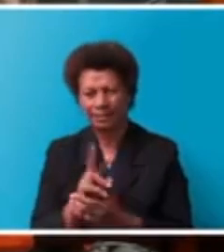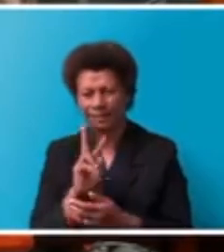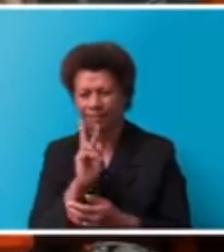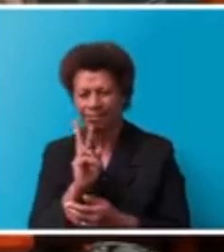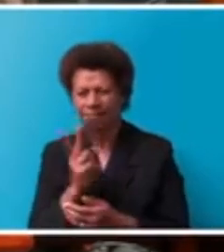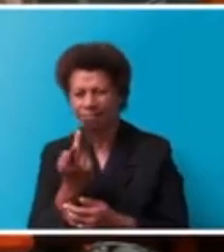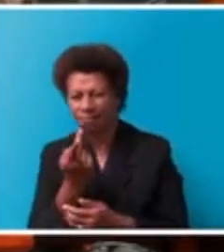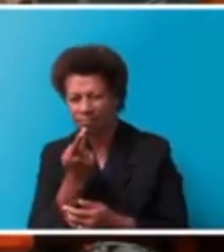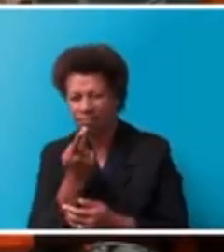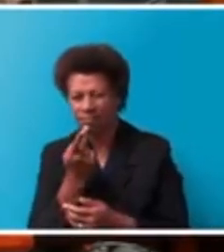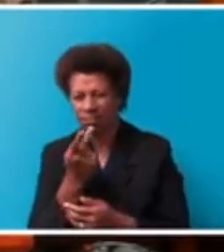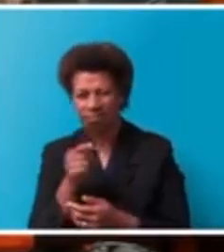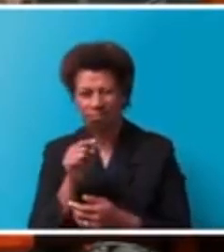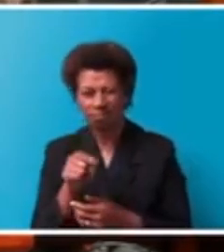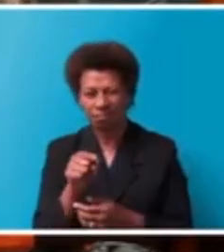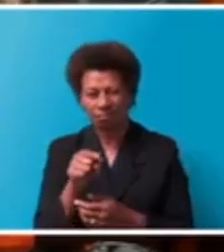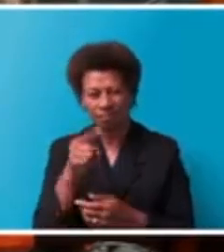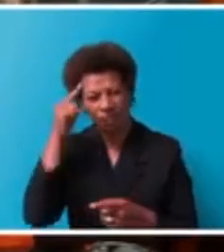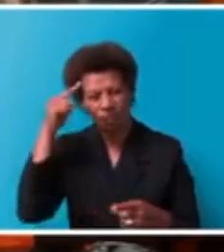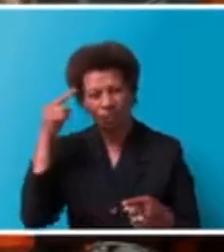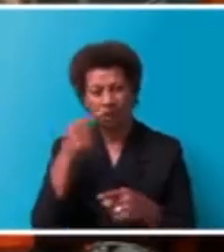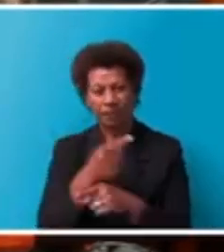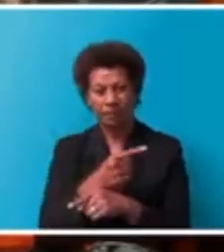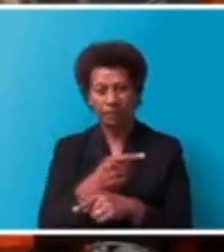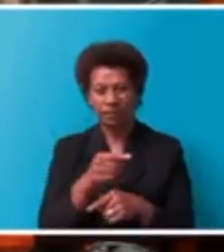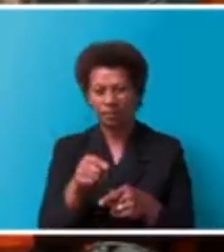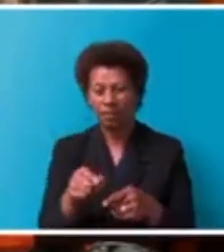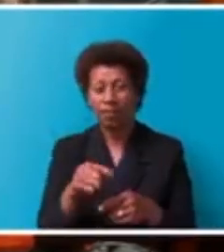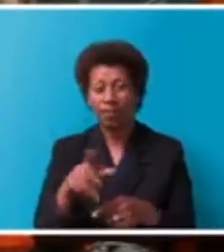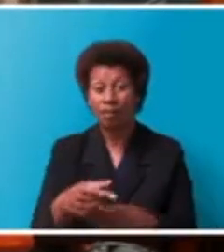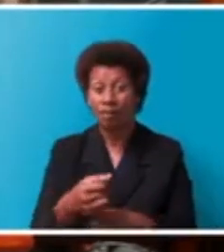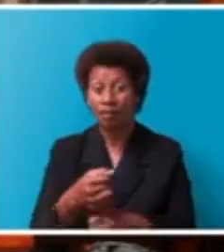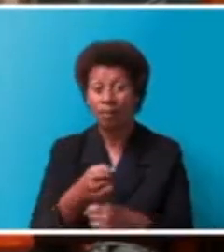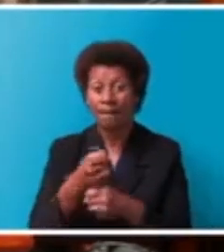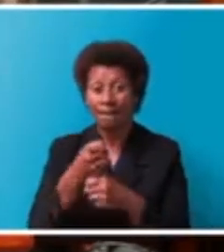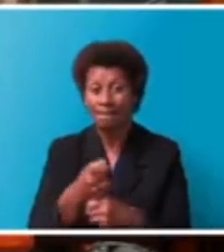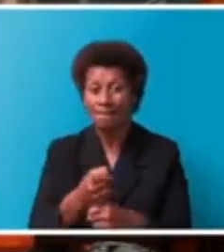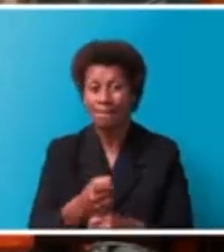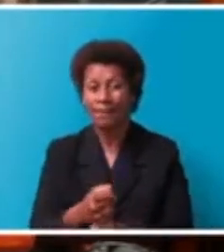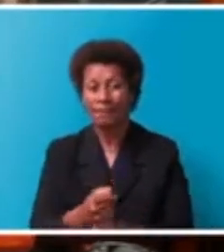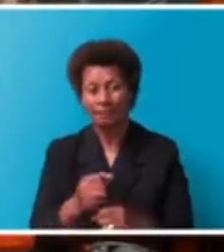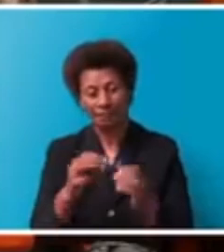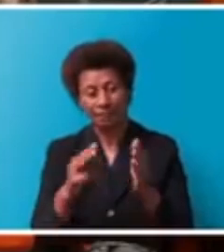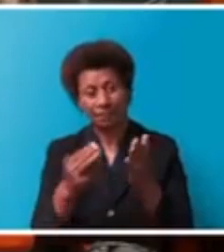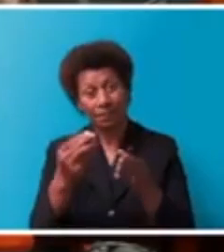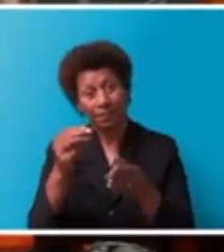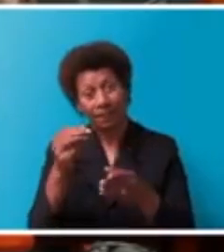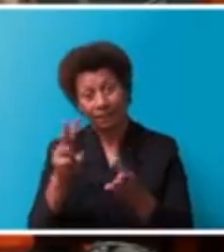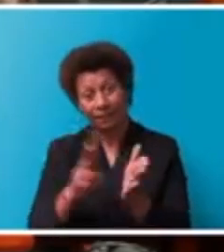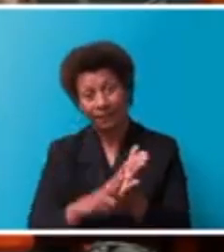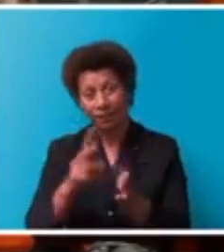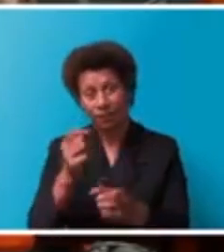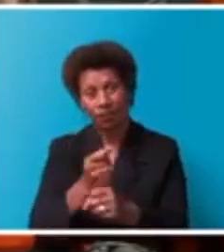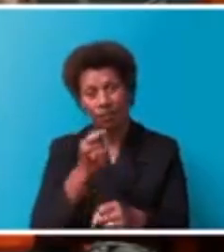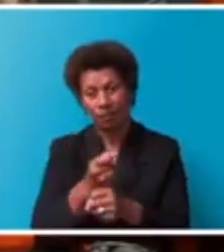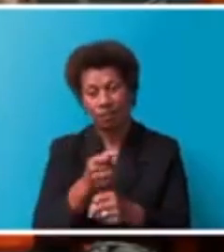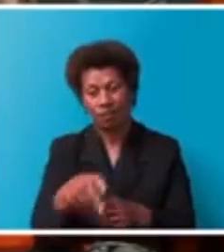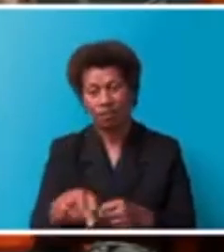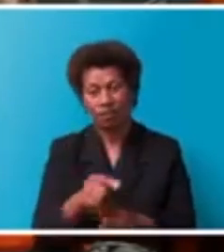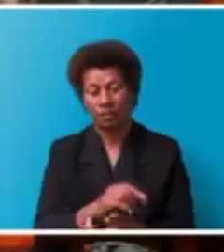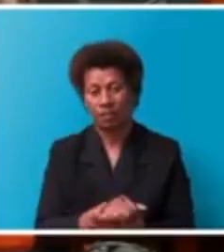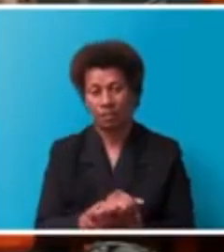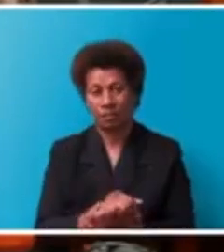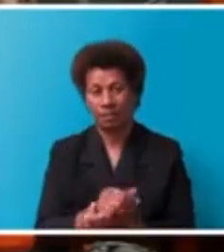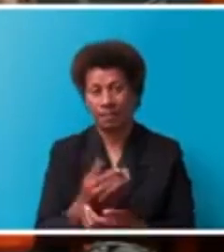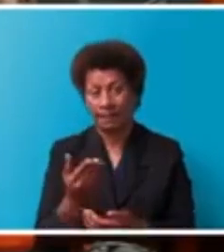very fundamental misunderstanding of the mining industry, whether it's intentional or not. The Ministry, Mr.